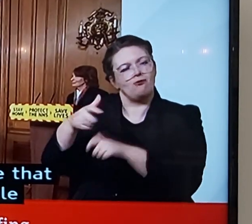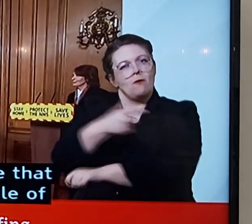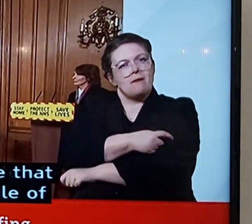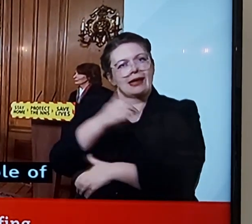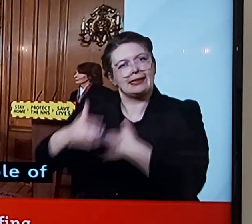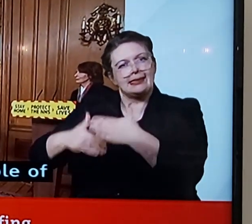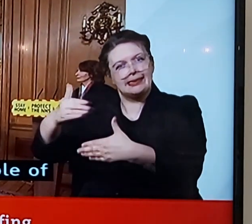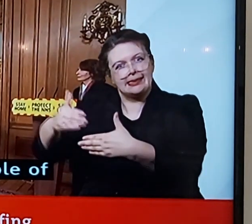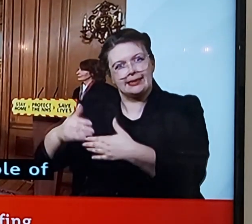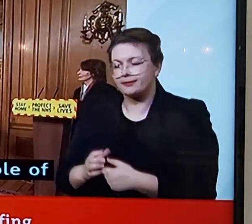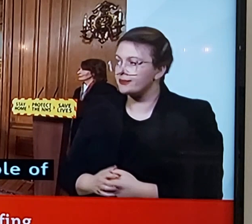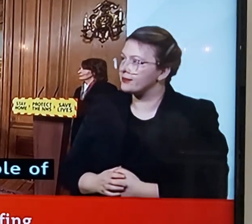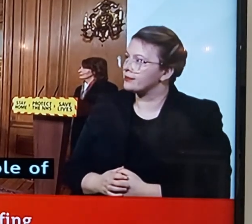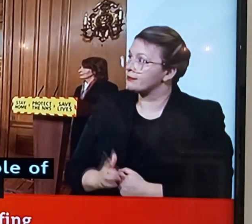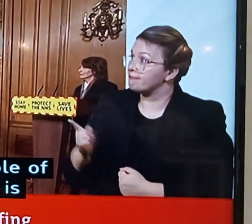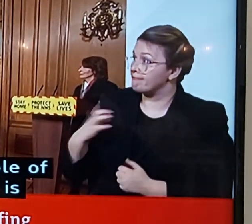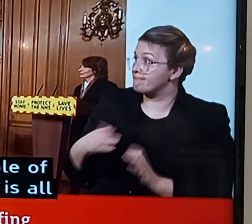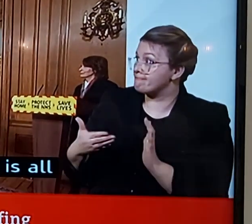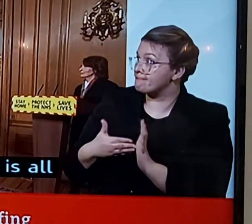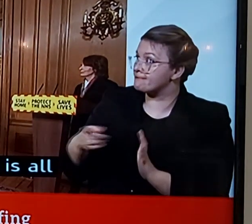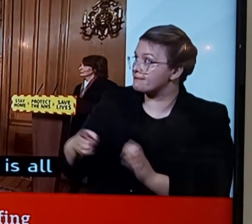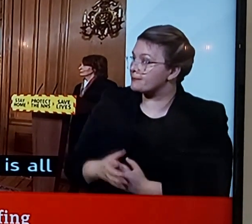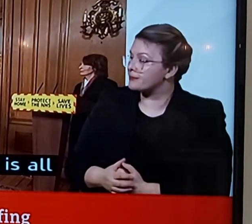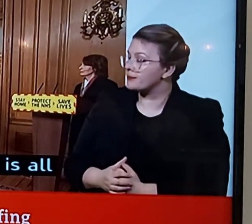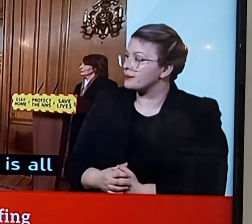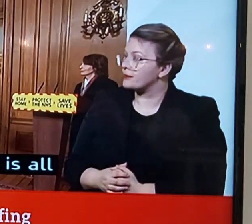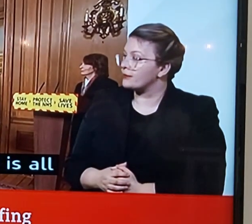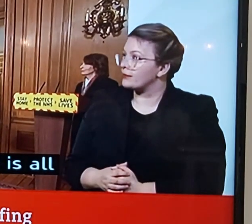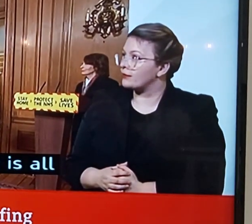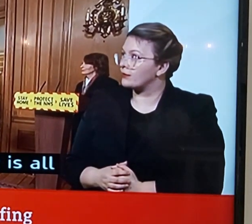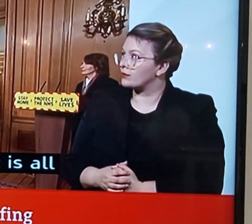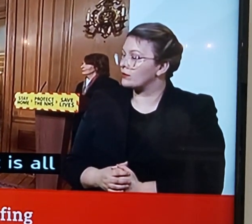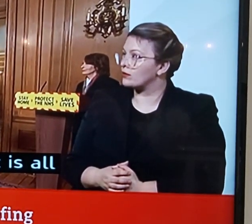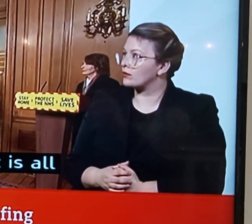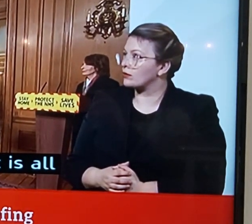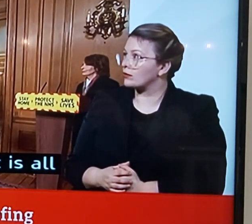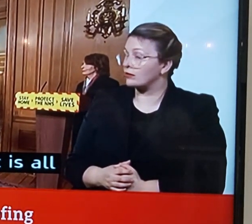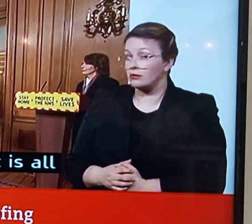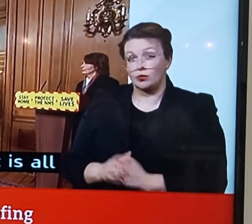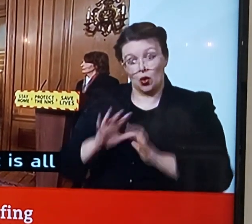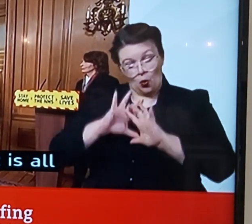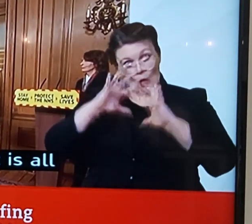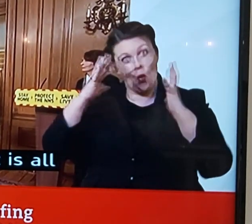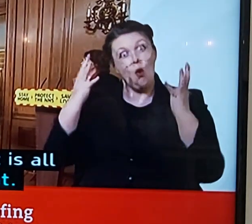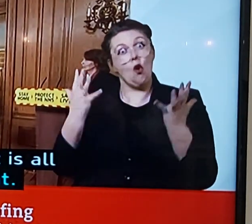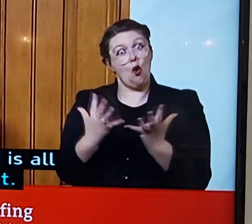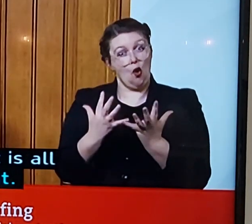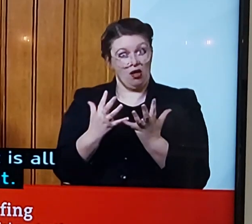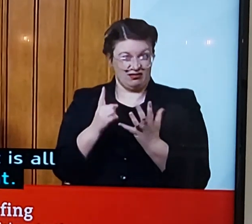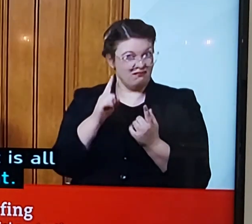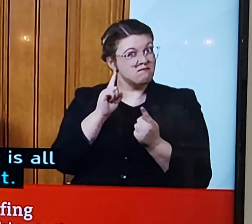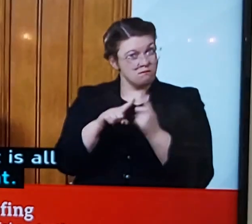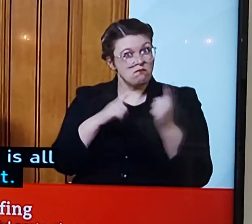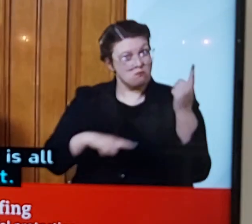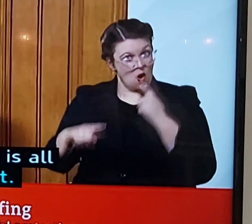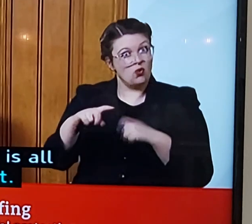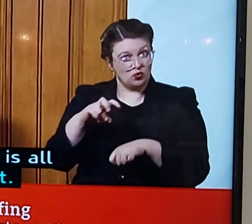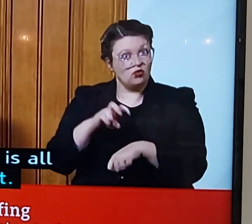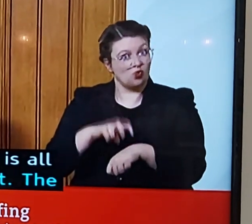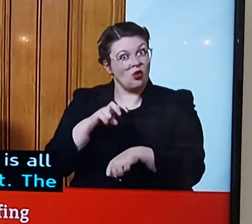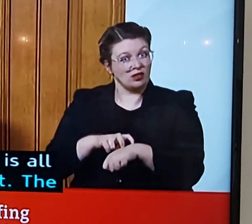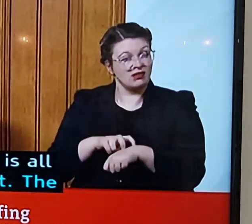I'll just add to that. The overwhelming professional view of doctors around the world and other health professionals is